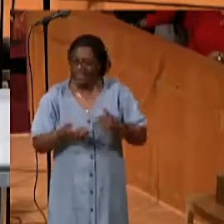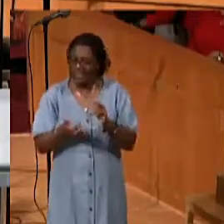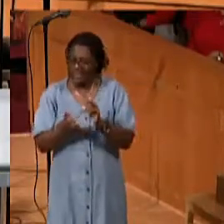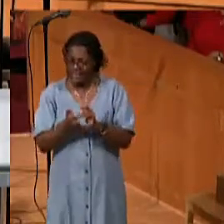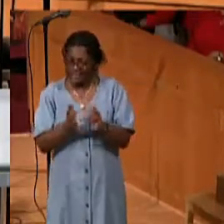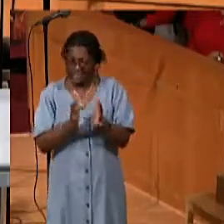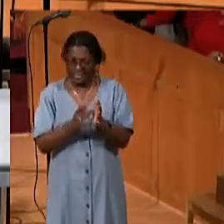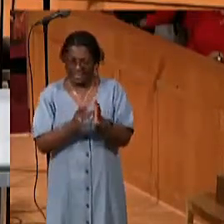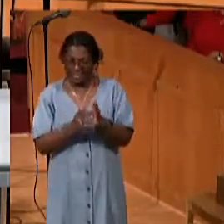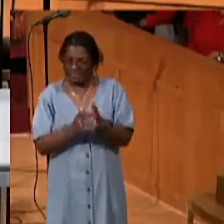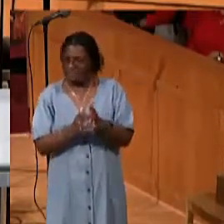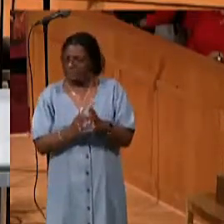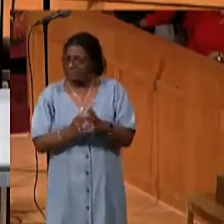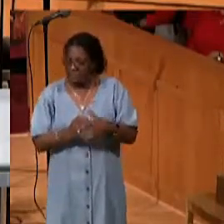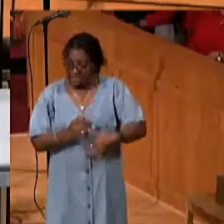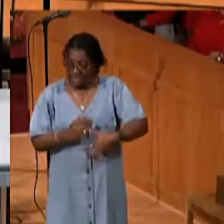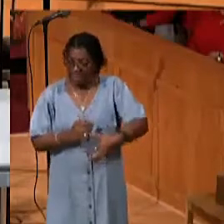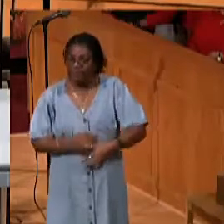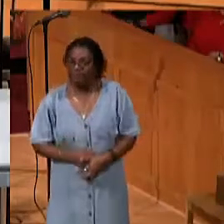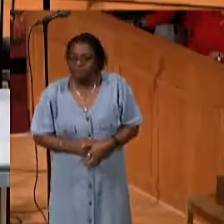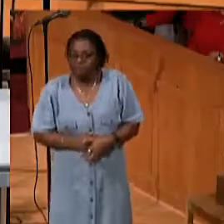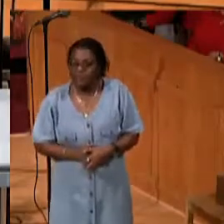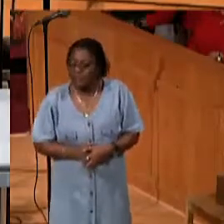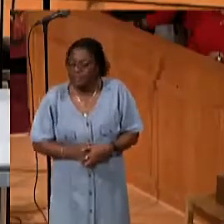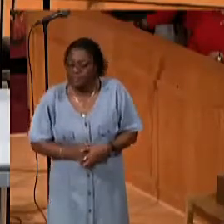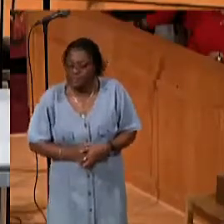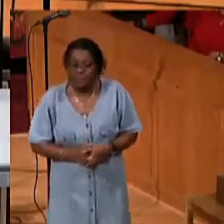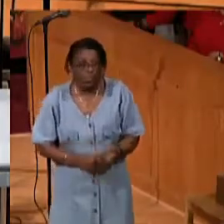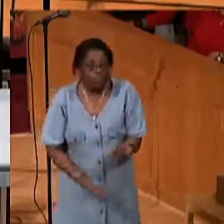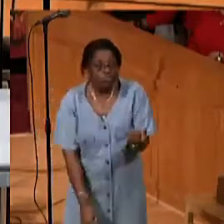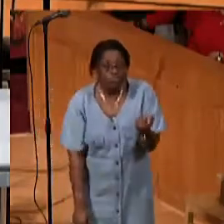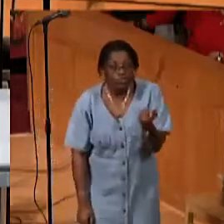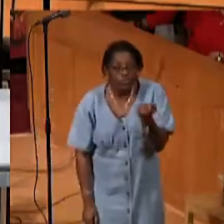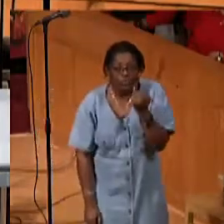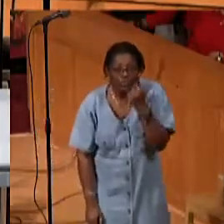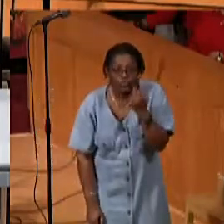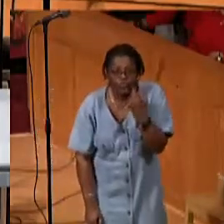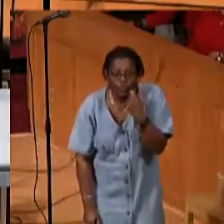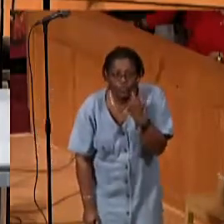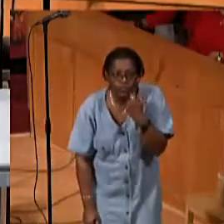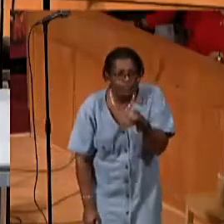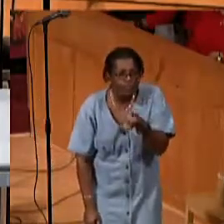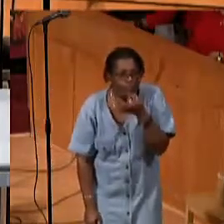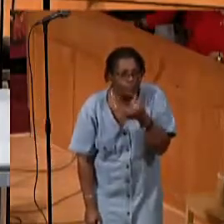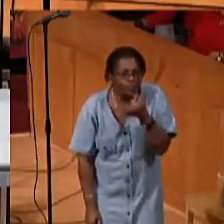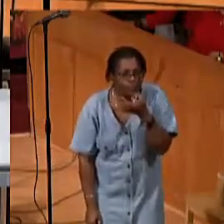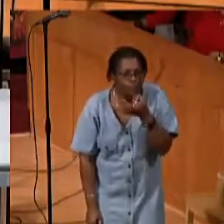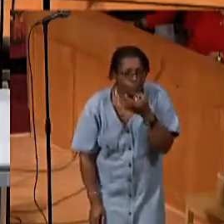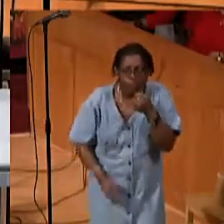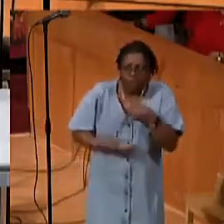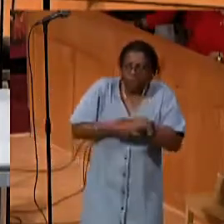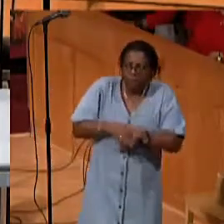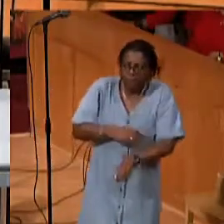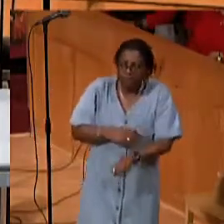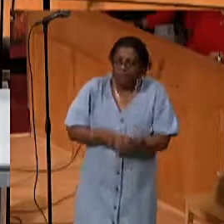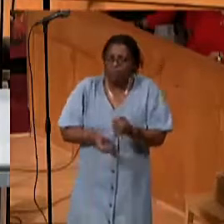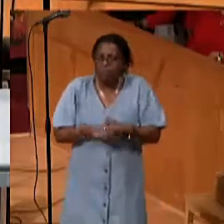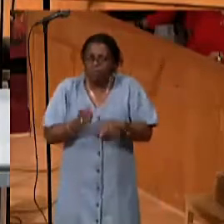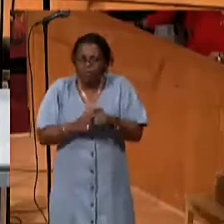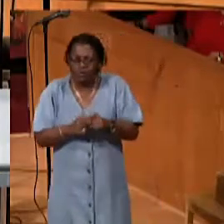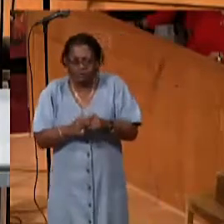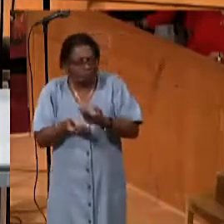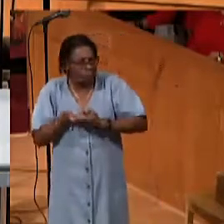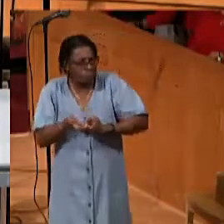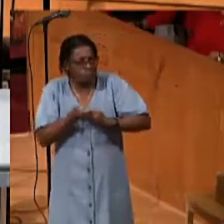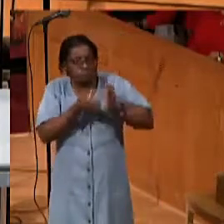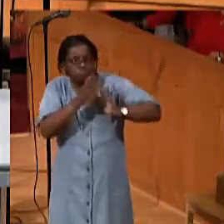in Mary was because he was soon to give birth to what they had been talking about. I wish I had a witness in